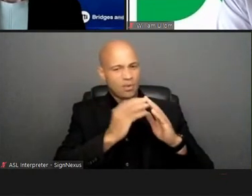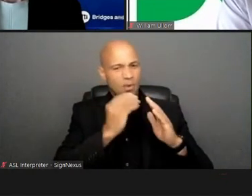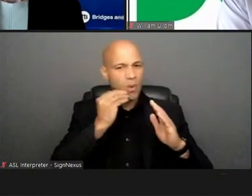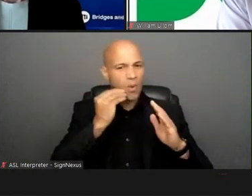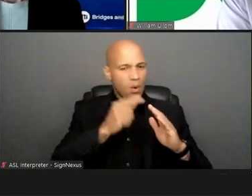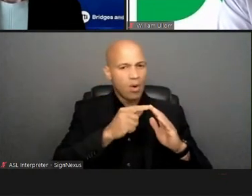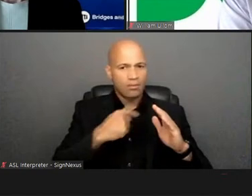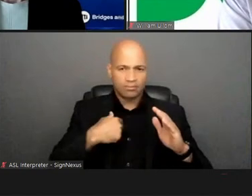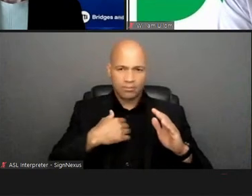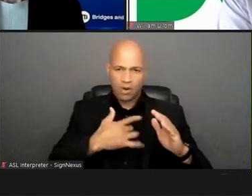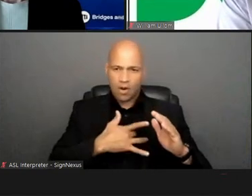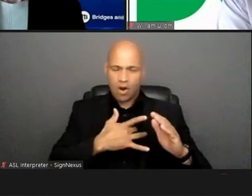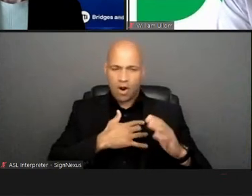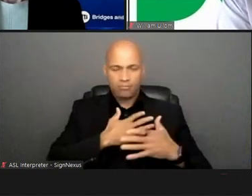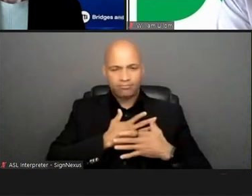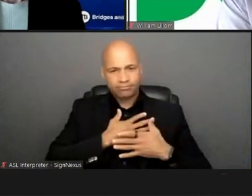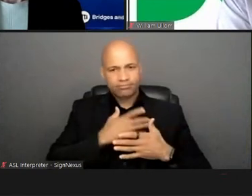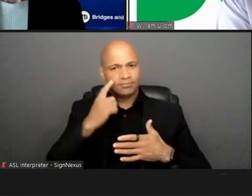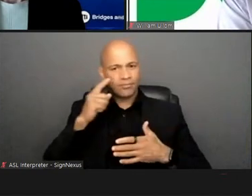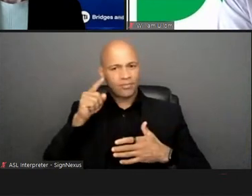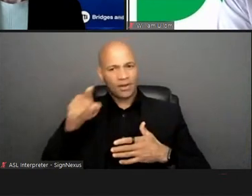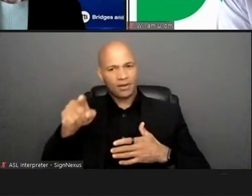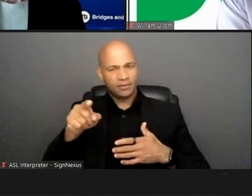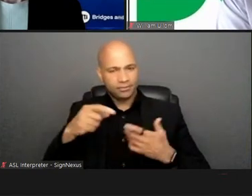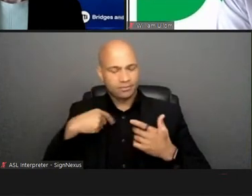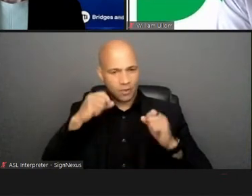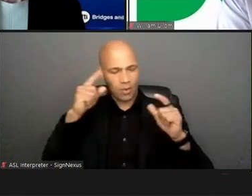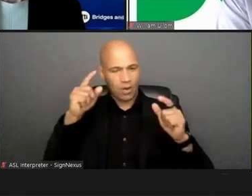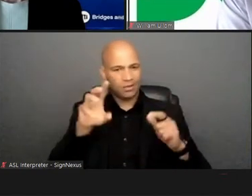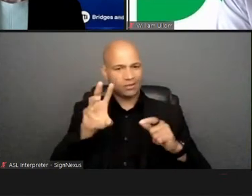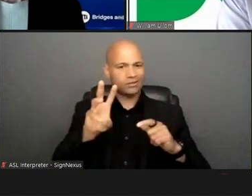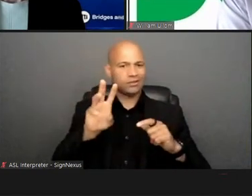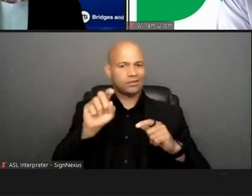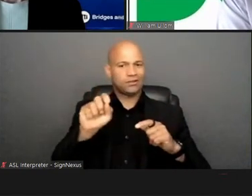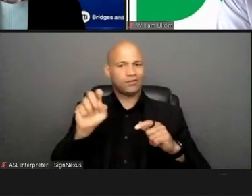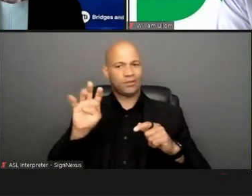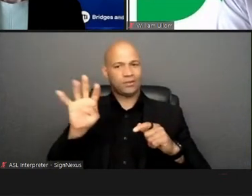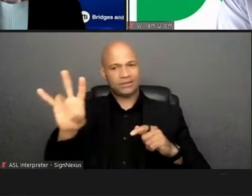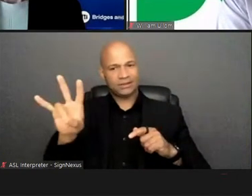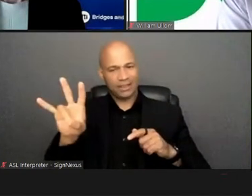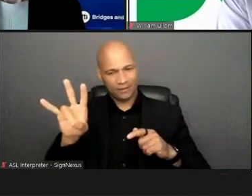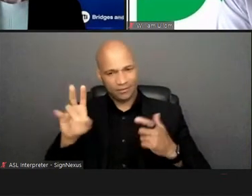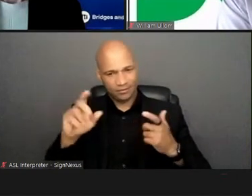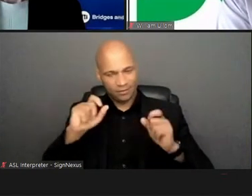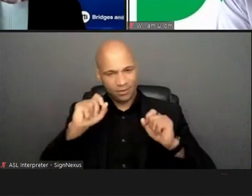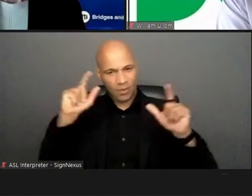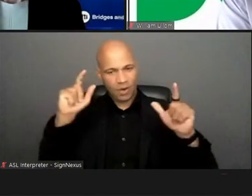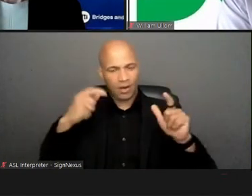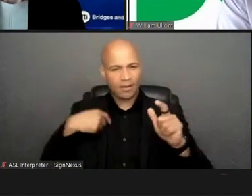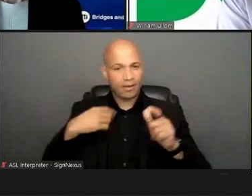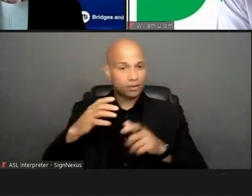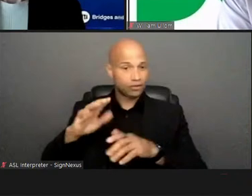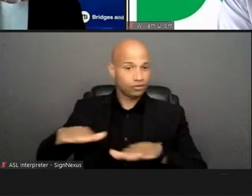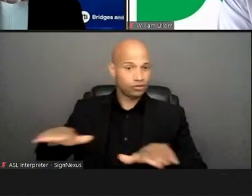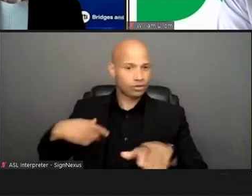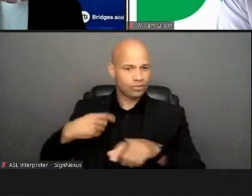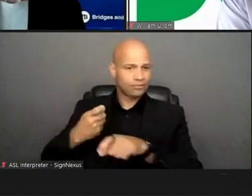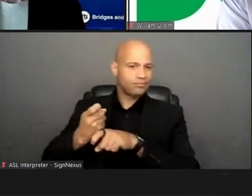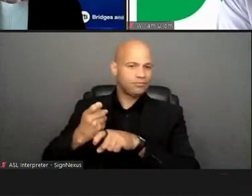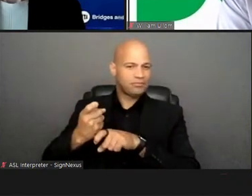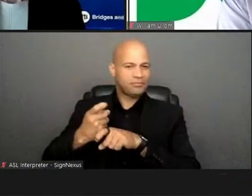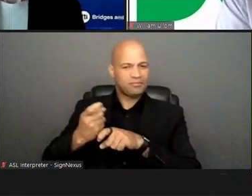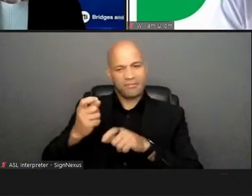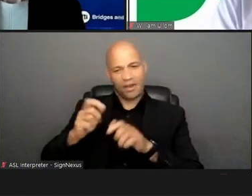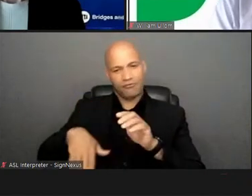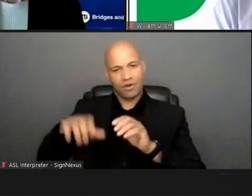for the city I'm actually on the west coast right now I've been up since 6 47 a.m Pacific to talk to you with people I joke with my children that I grew up on the F train which is